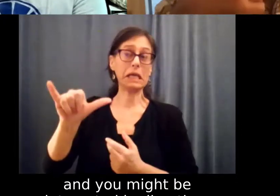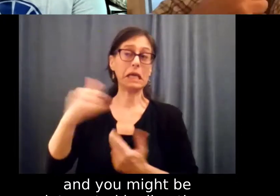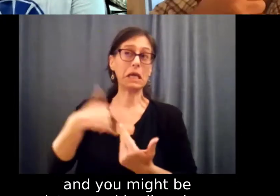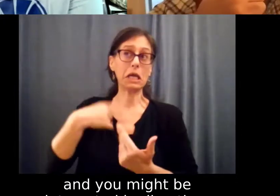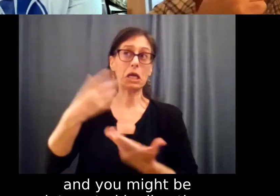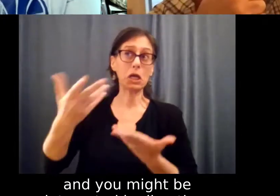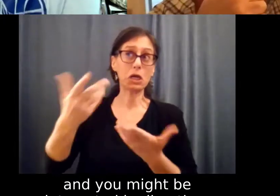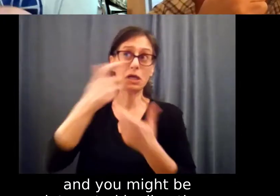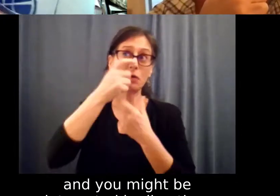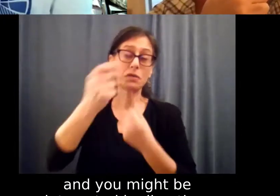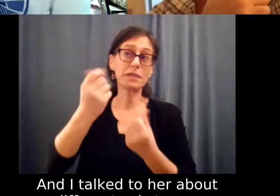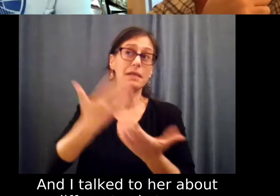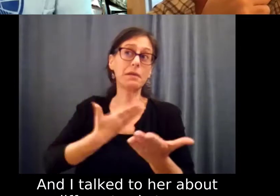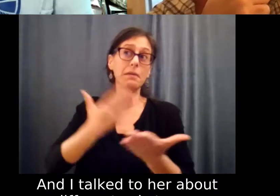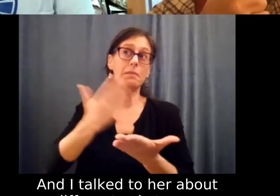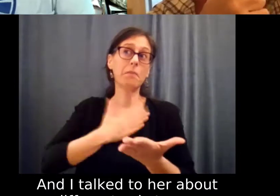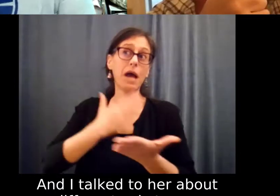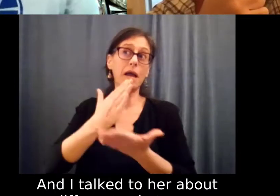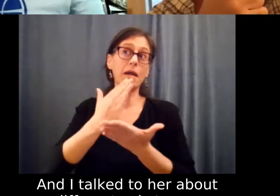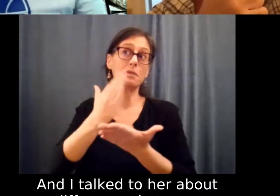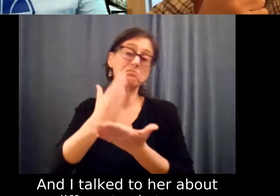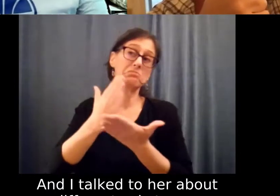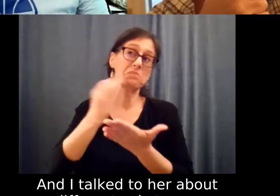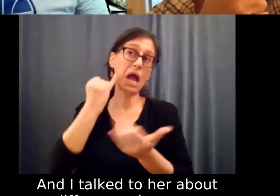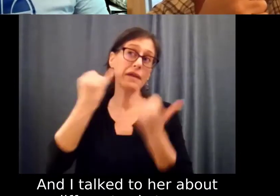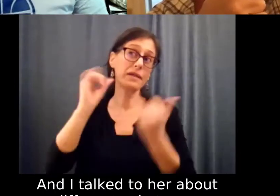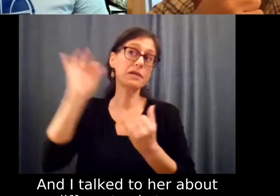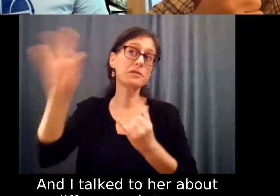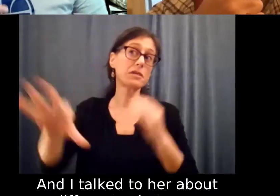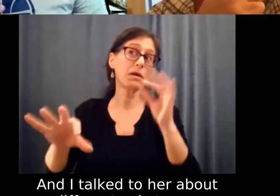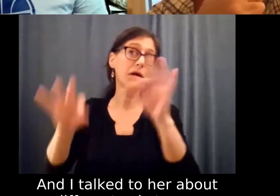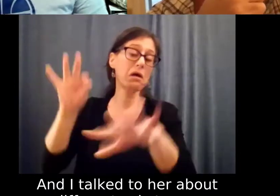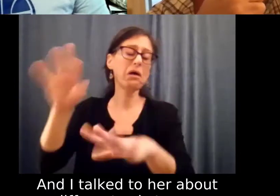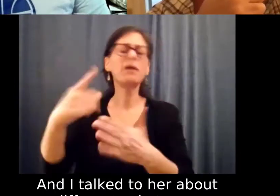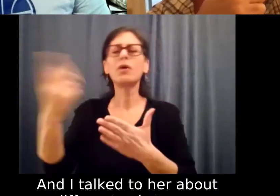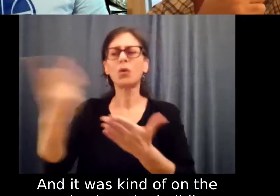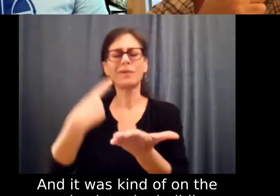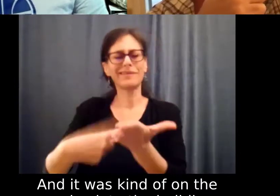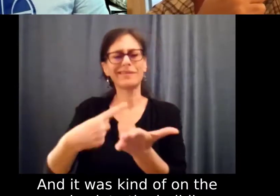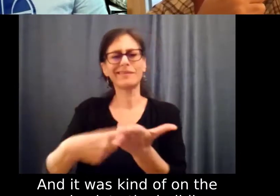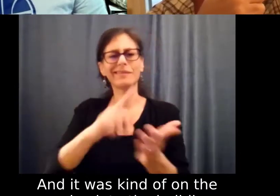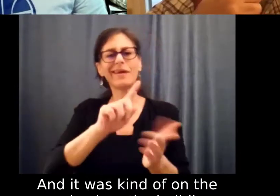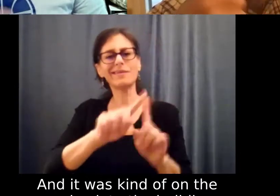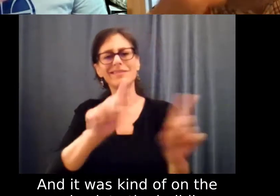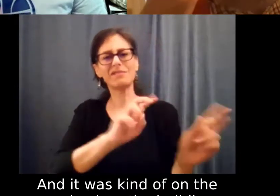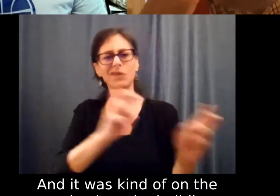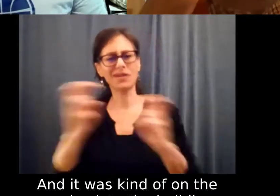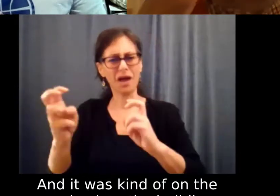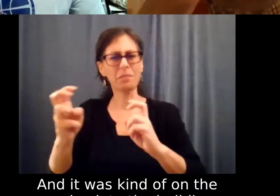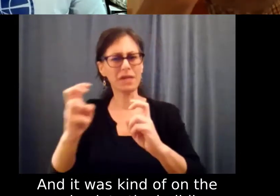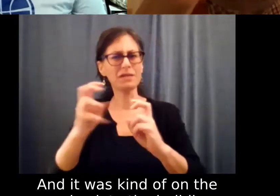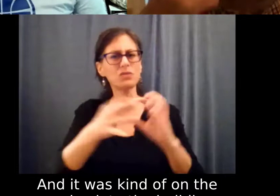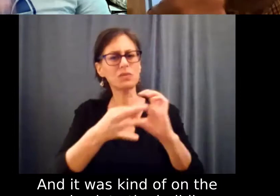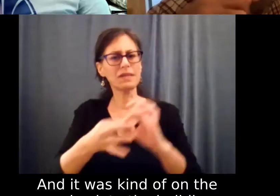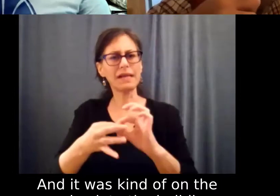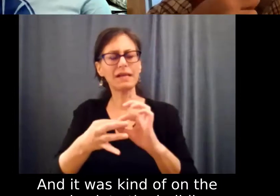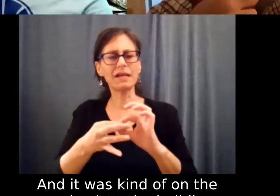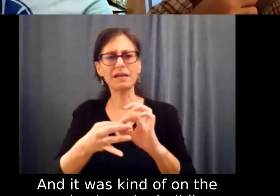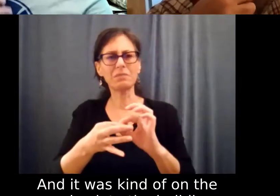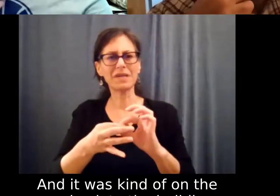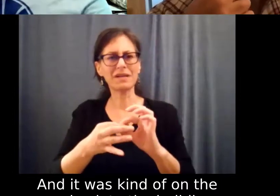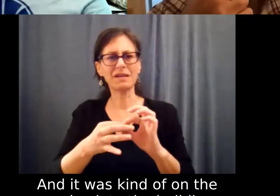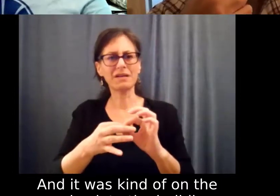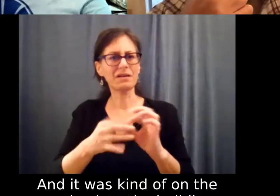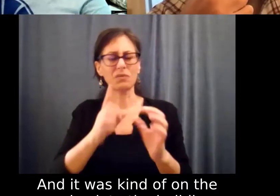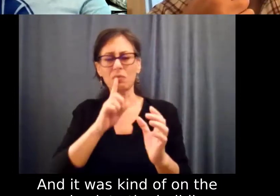be interested in directing. And, I talked to her about a few different subjects, and it was kind of like literally kind